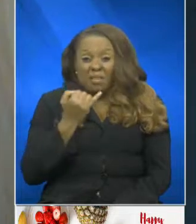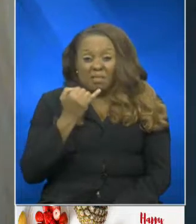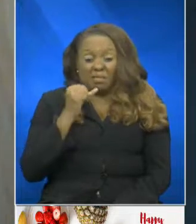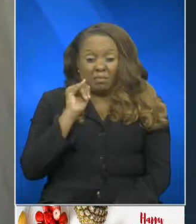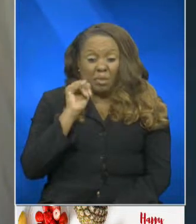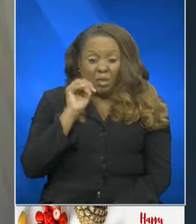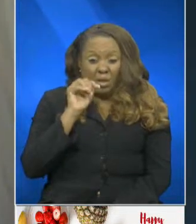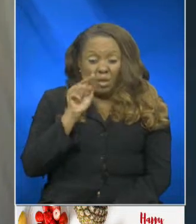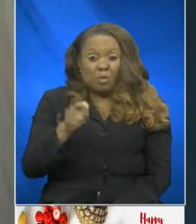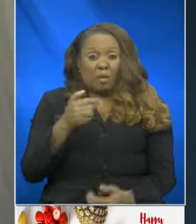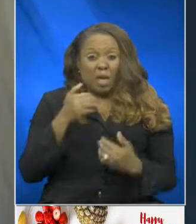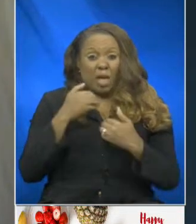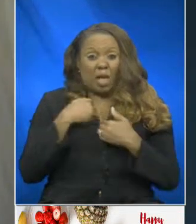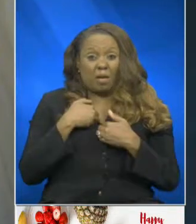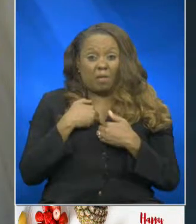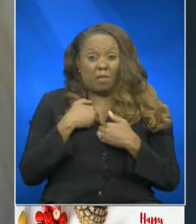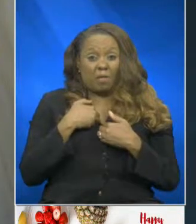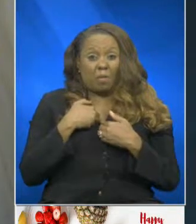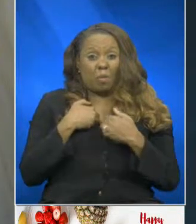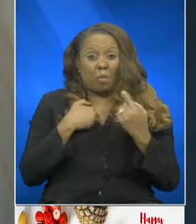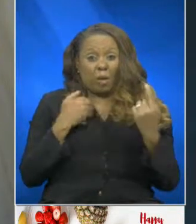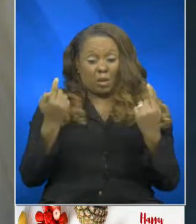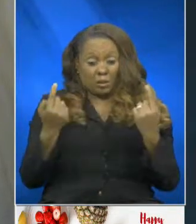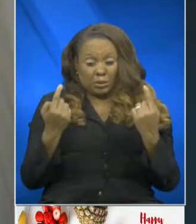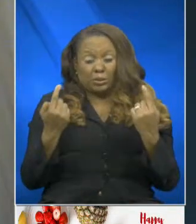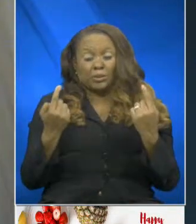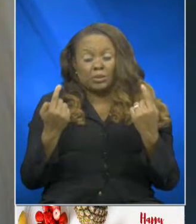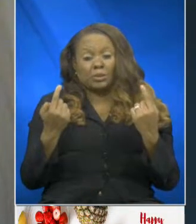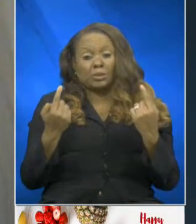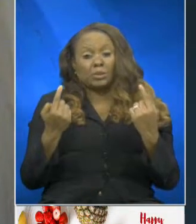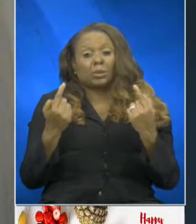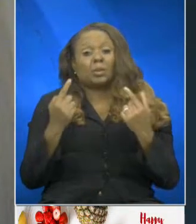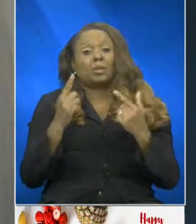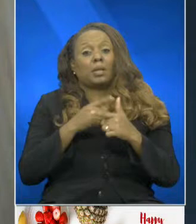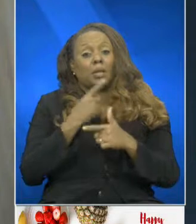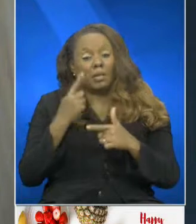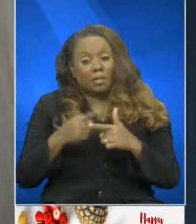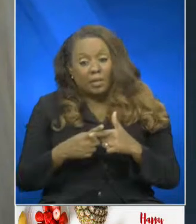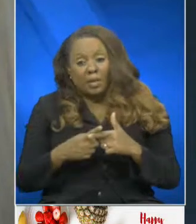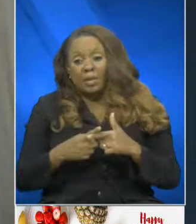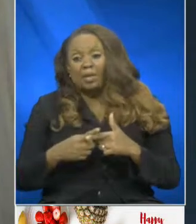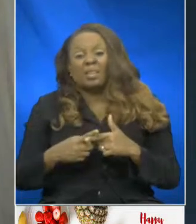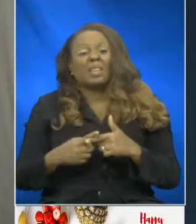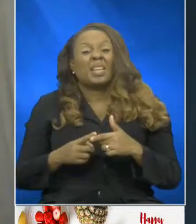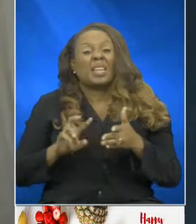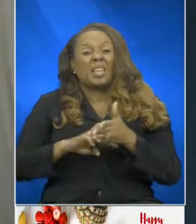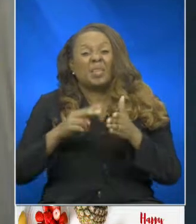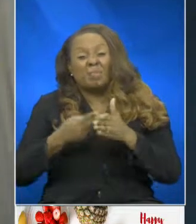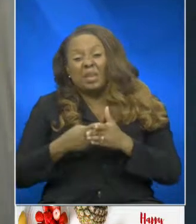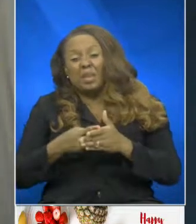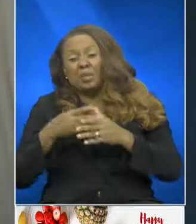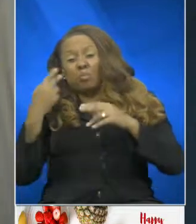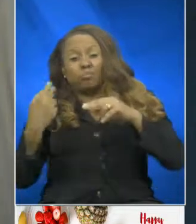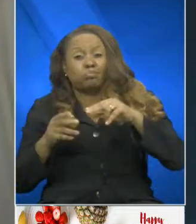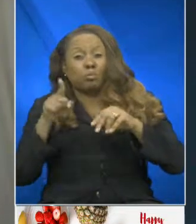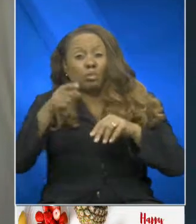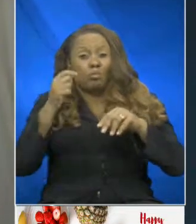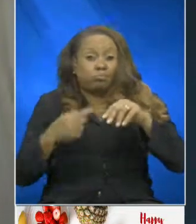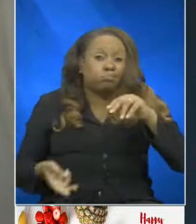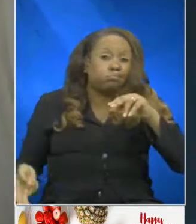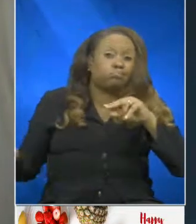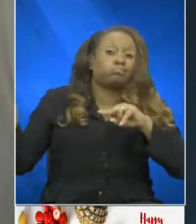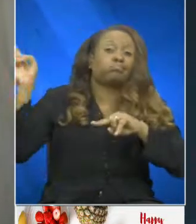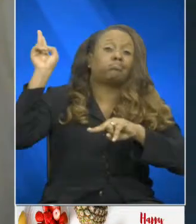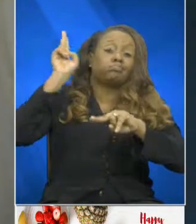with diabetes, then you multiply the figures out. So you are 28 more times likely to develop a stroke